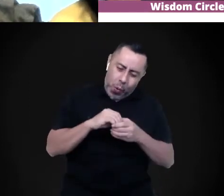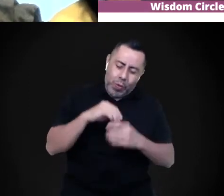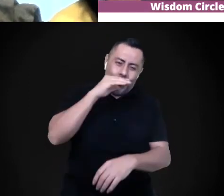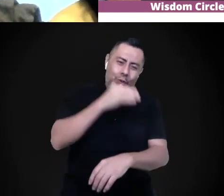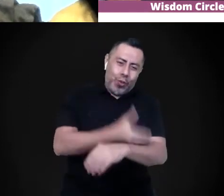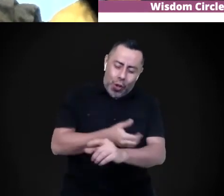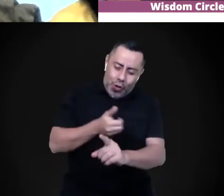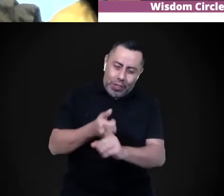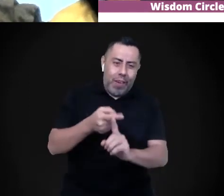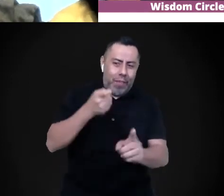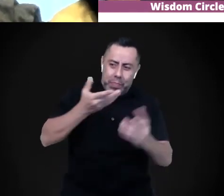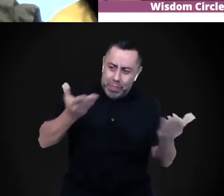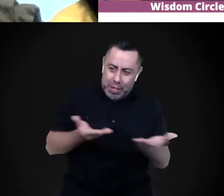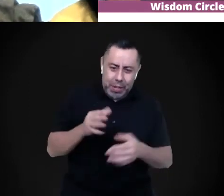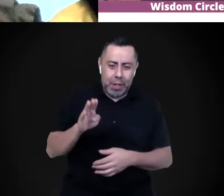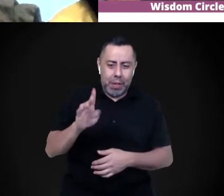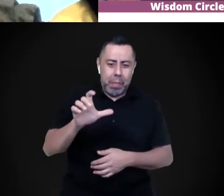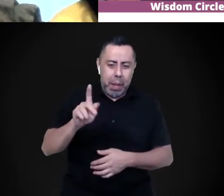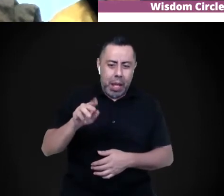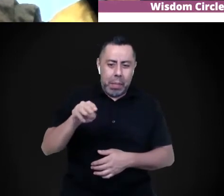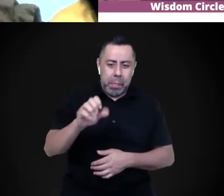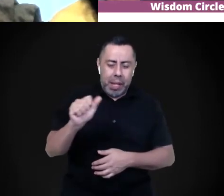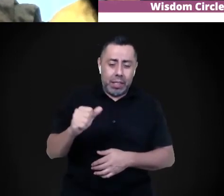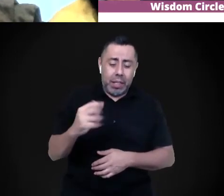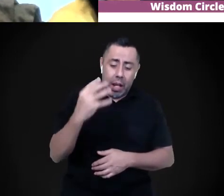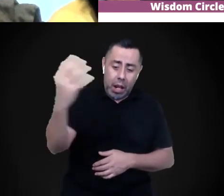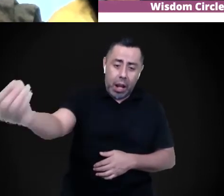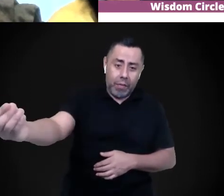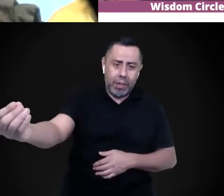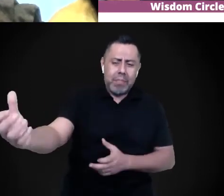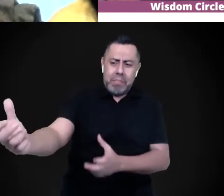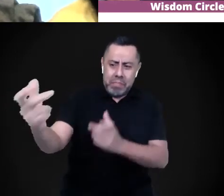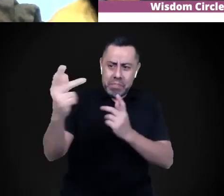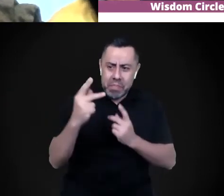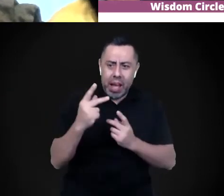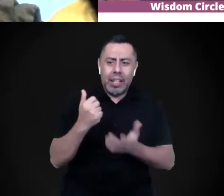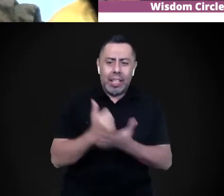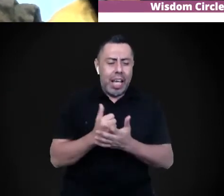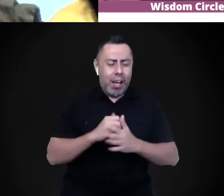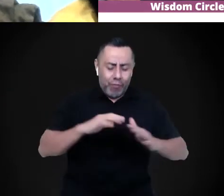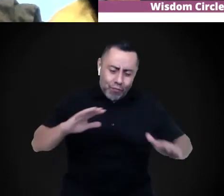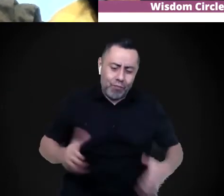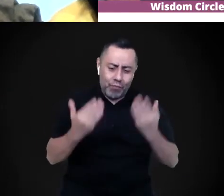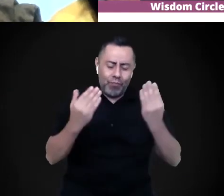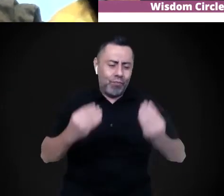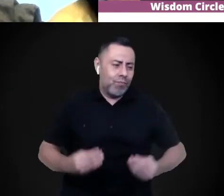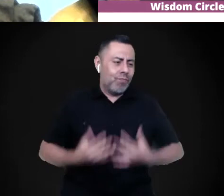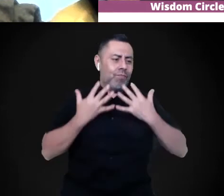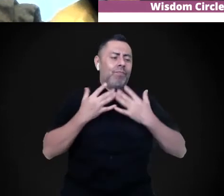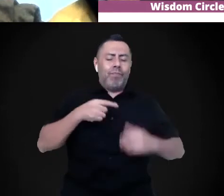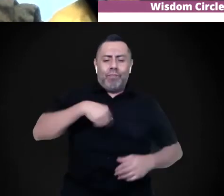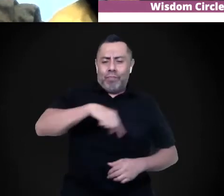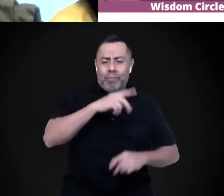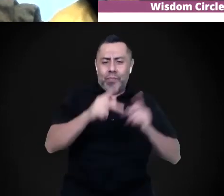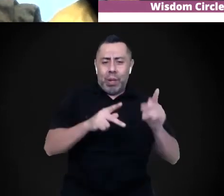the people. And which is so true, because the things that you donate, when I pass out